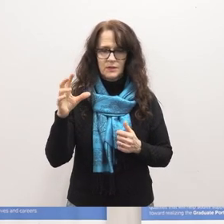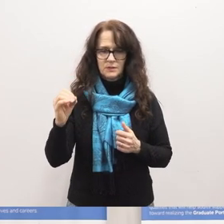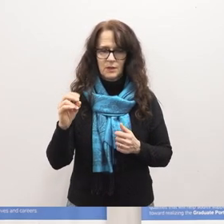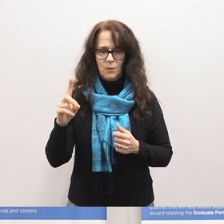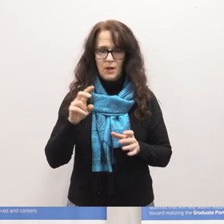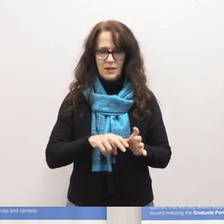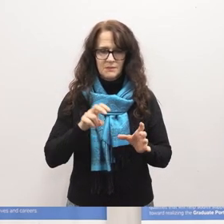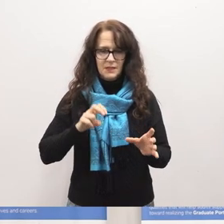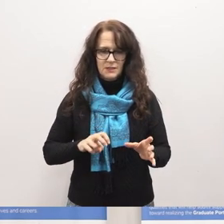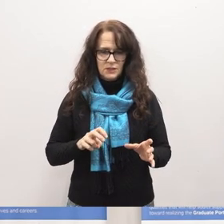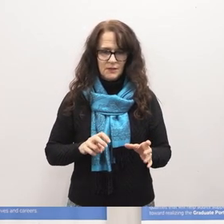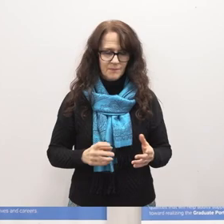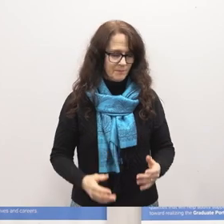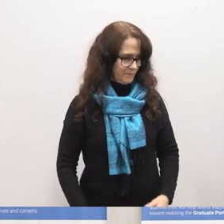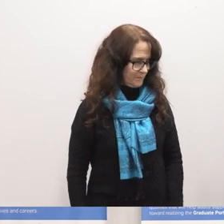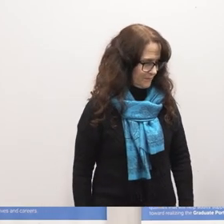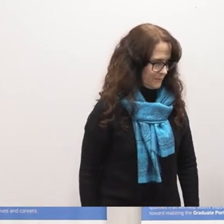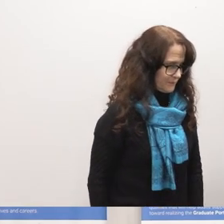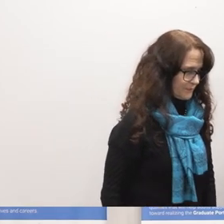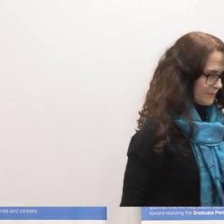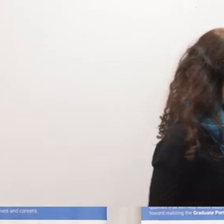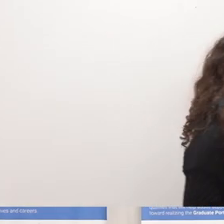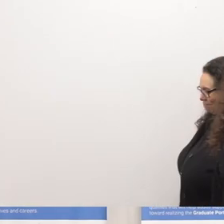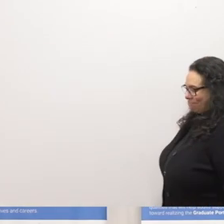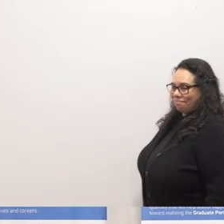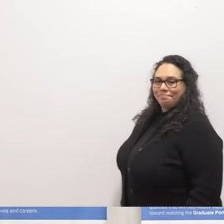with one abstention. Thank you.